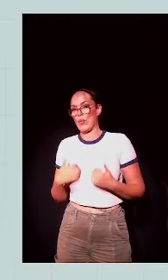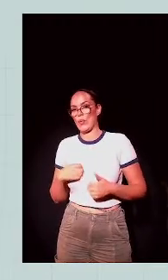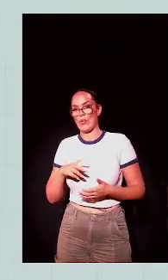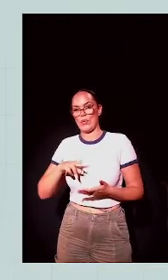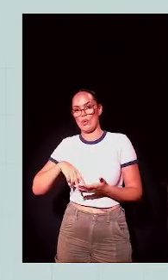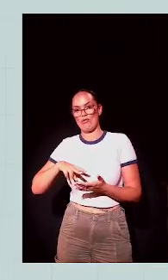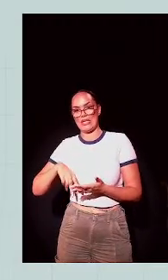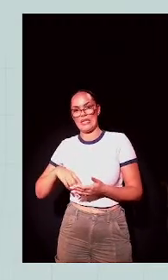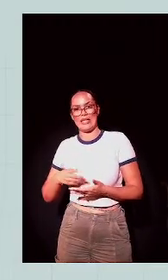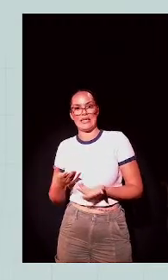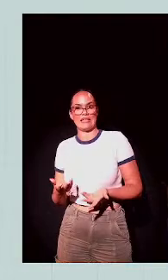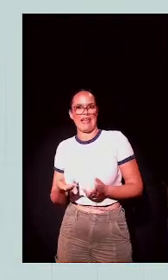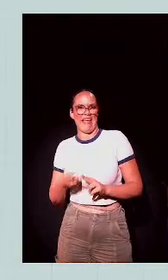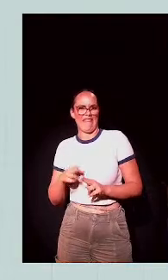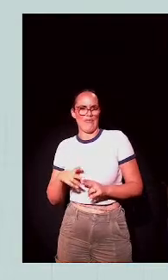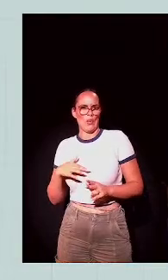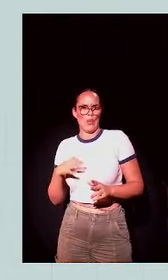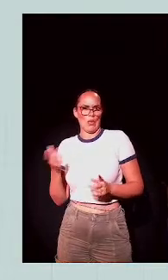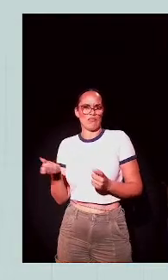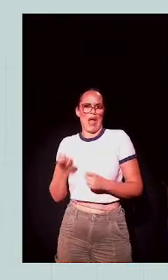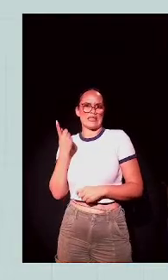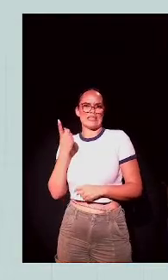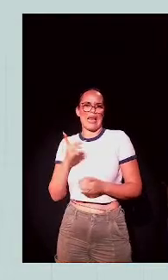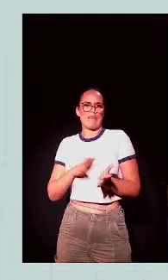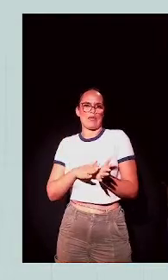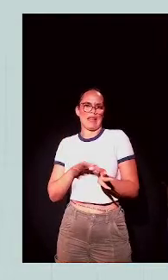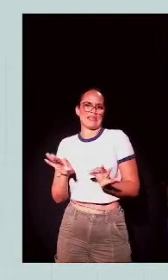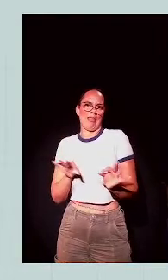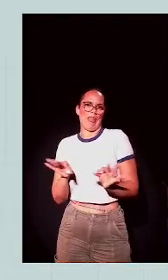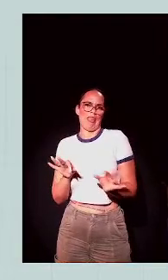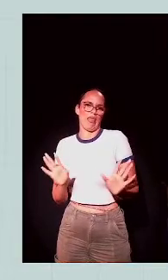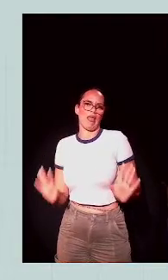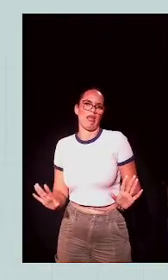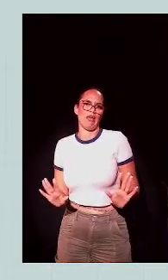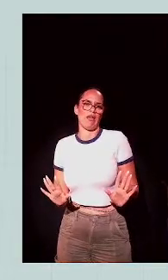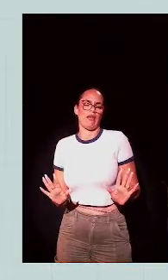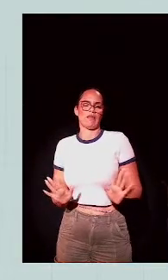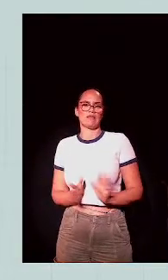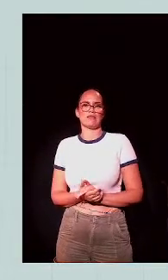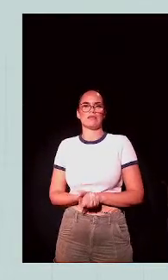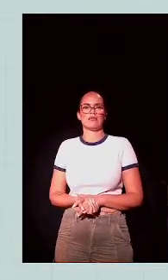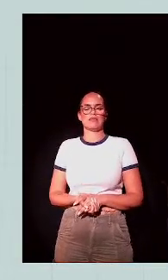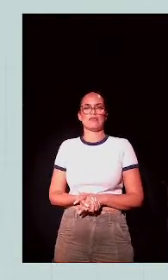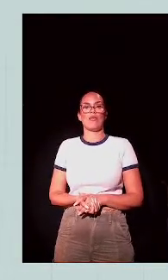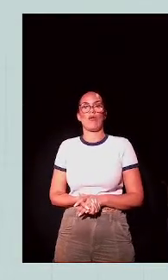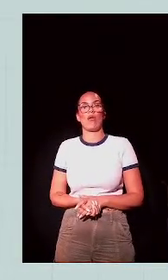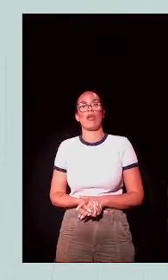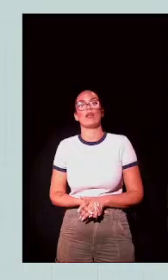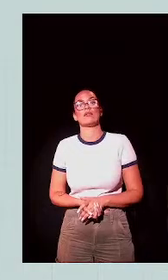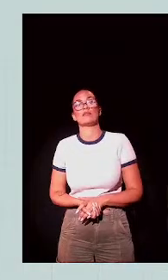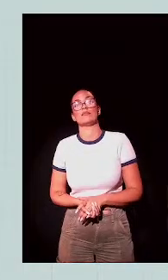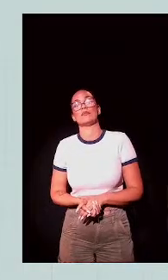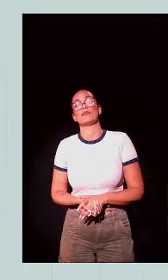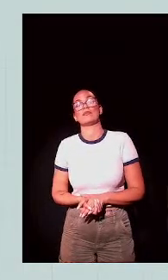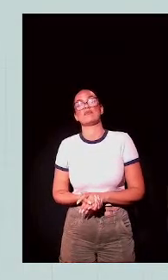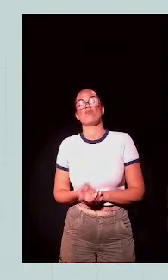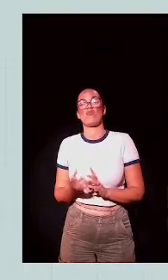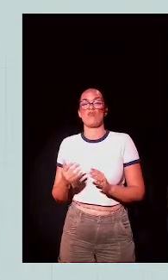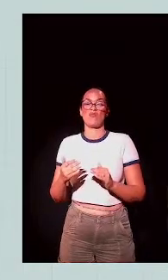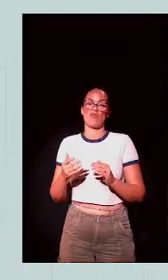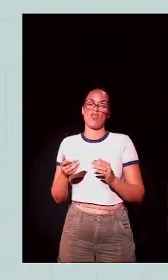from someone who has a really good grip on modular synth practices. The other texts are a little bit more